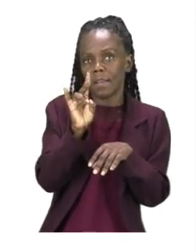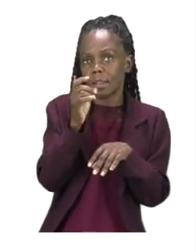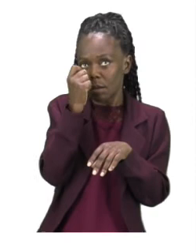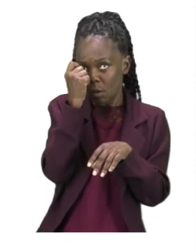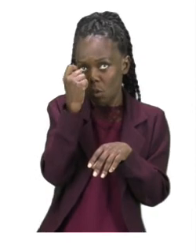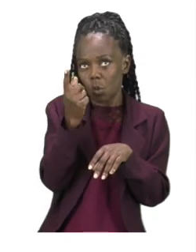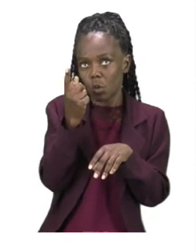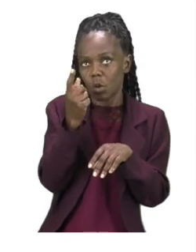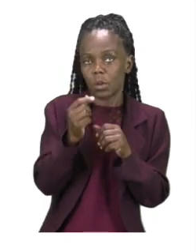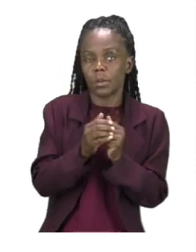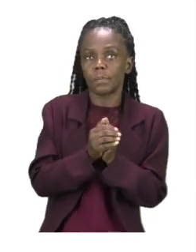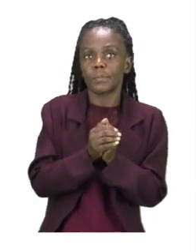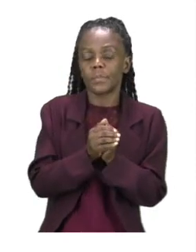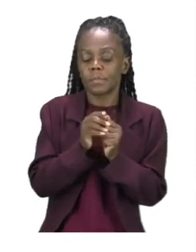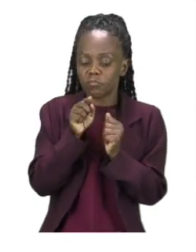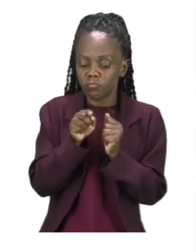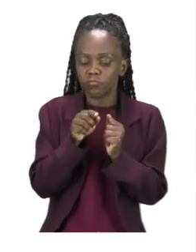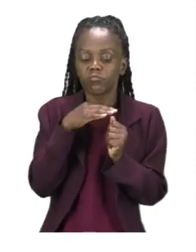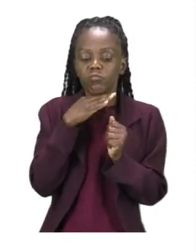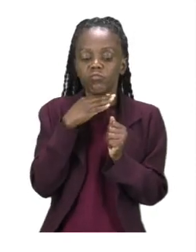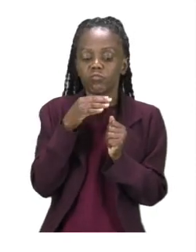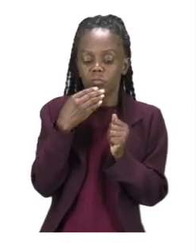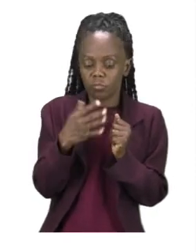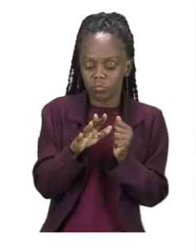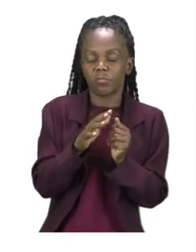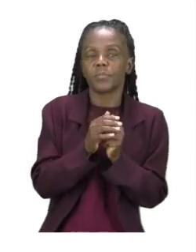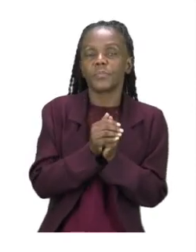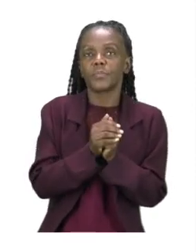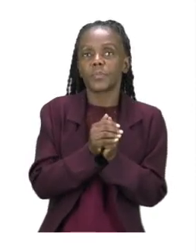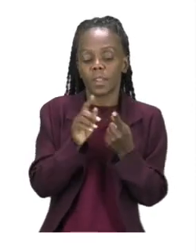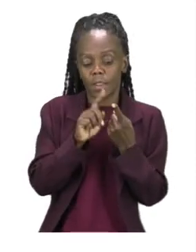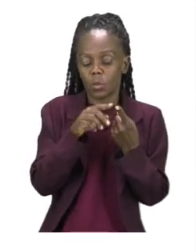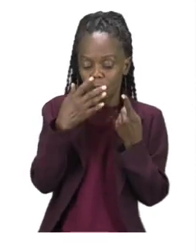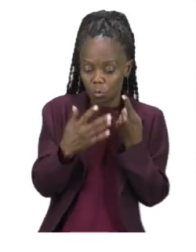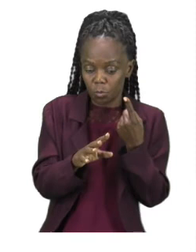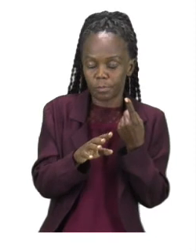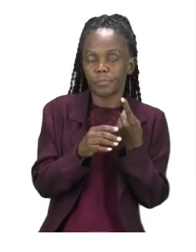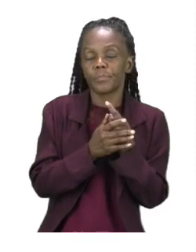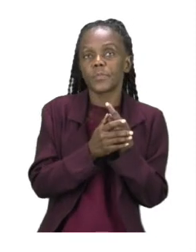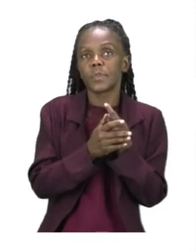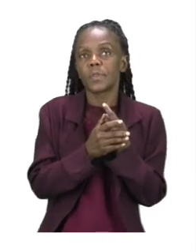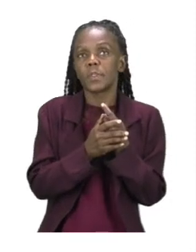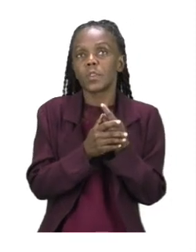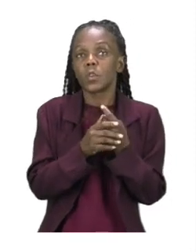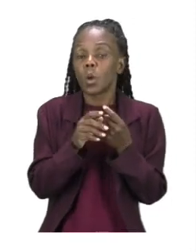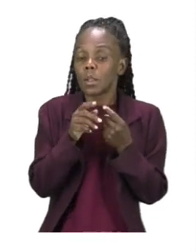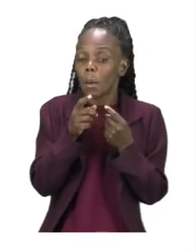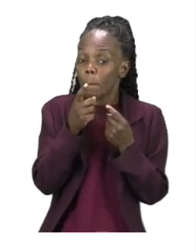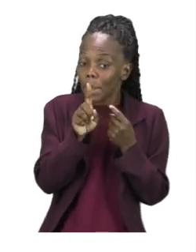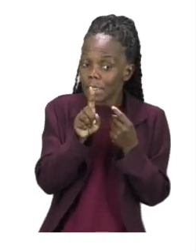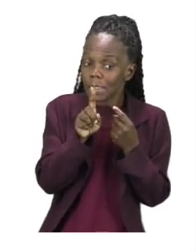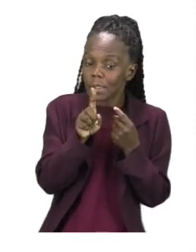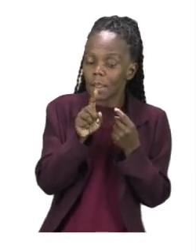story. Now, before we read it a second time, we must take a look at the questions. But before we do